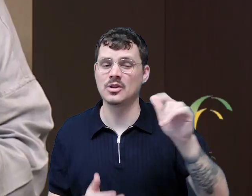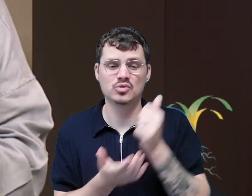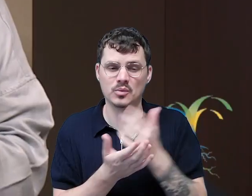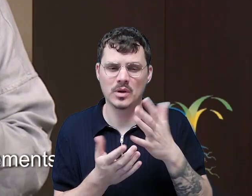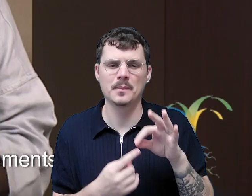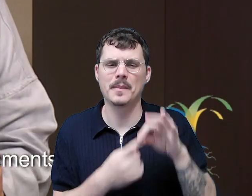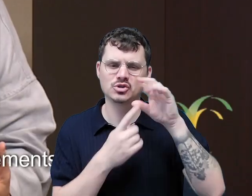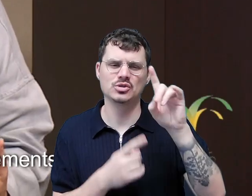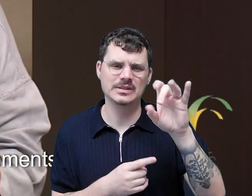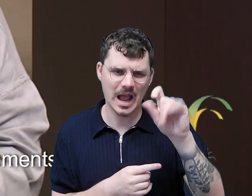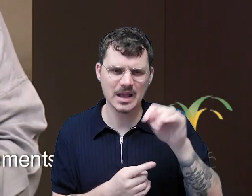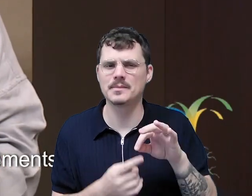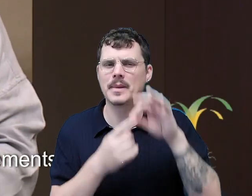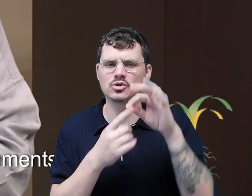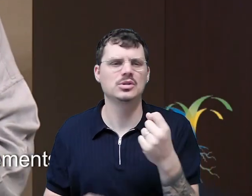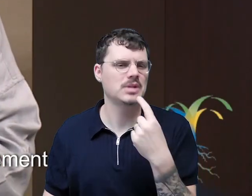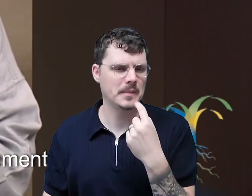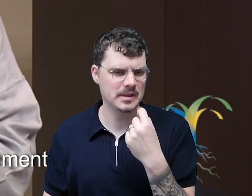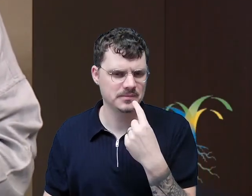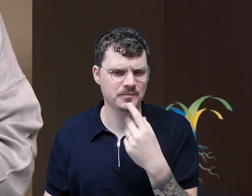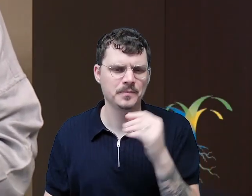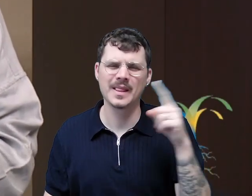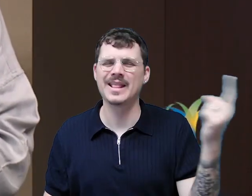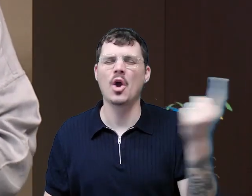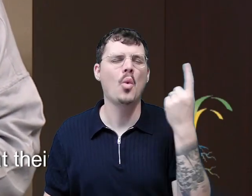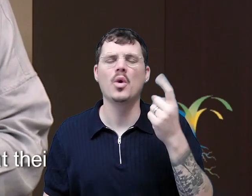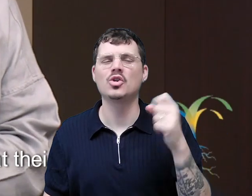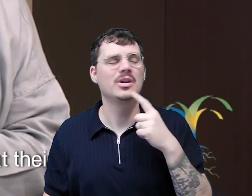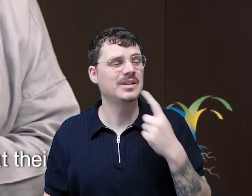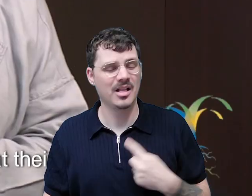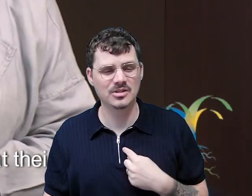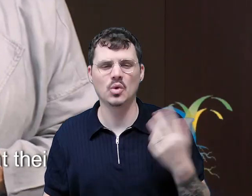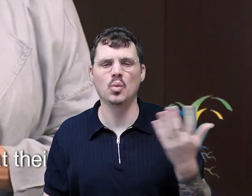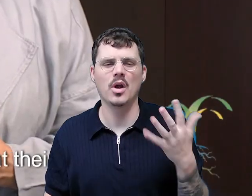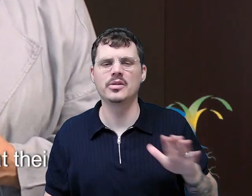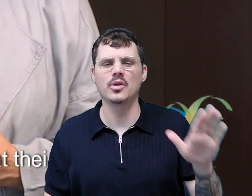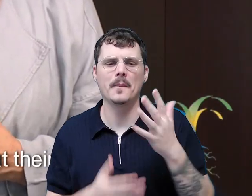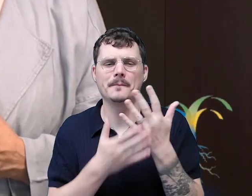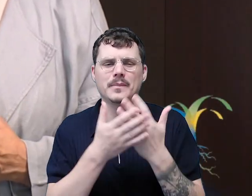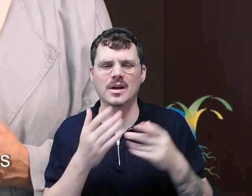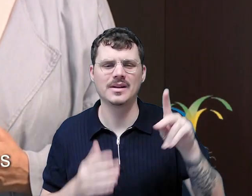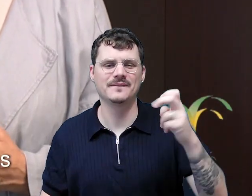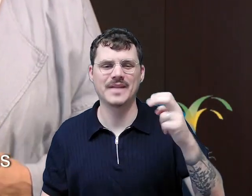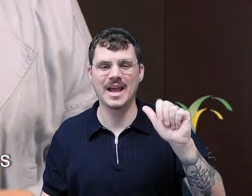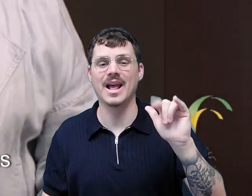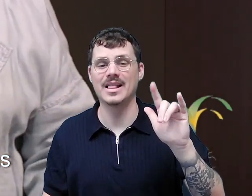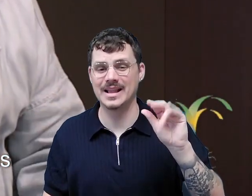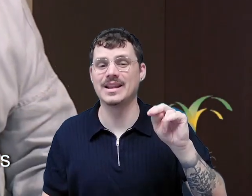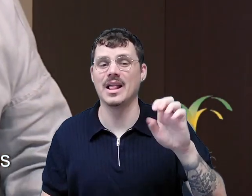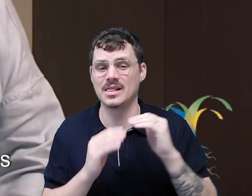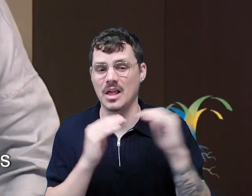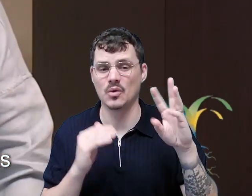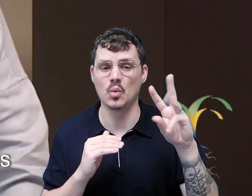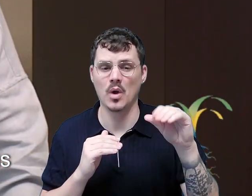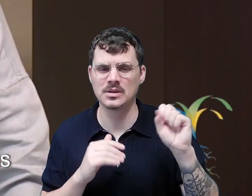treatment is a special diet and special supplements. And they could always tell us what their blood